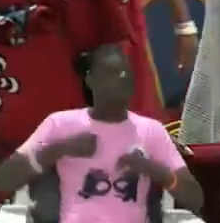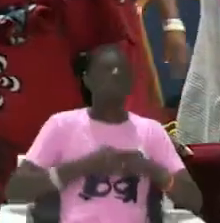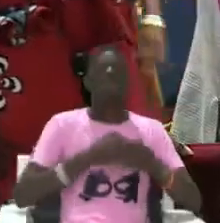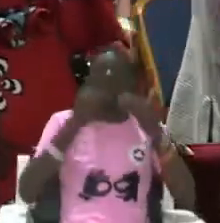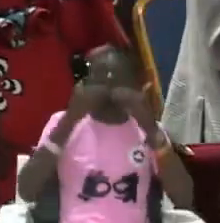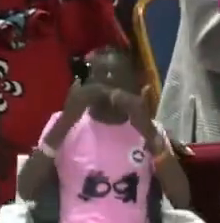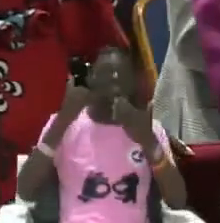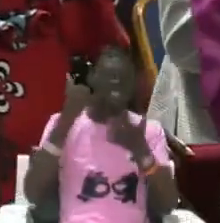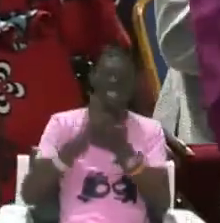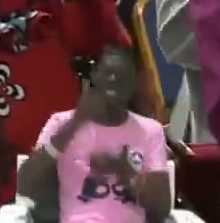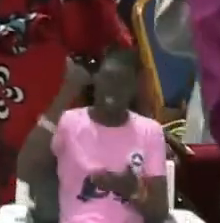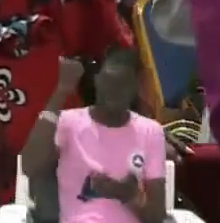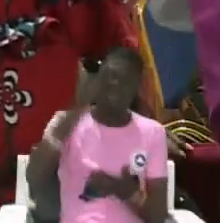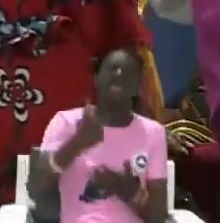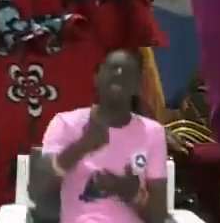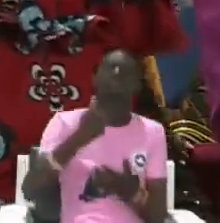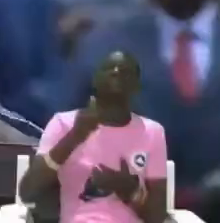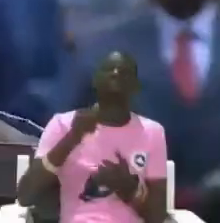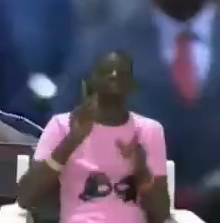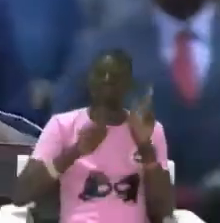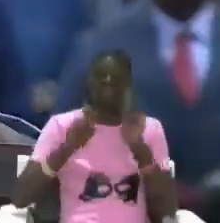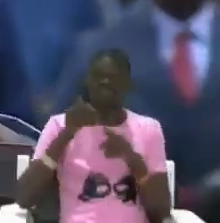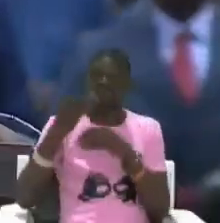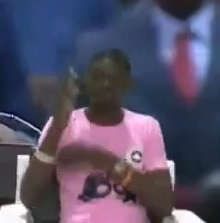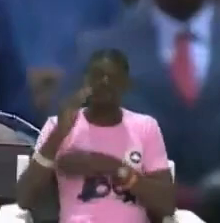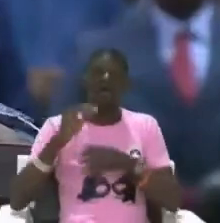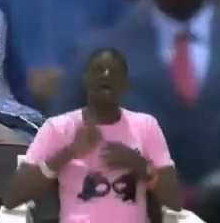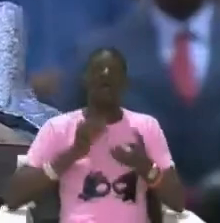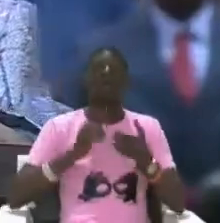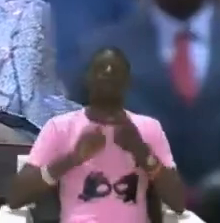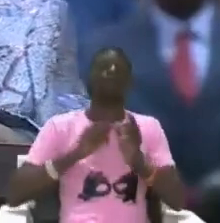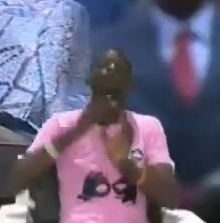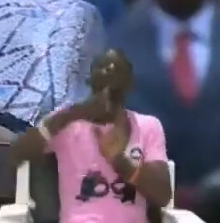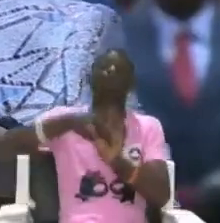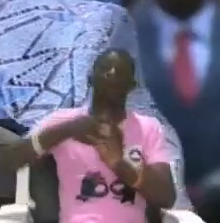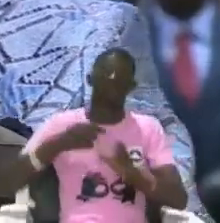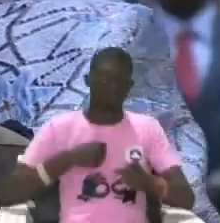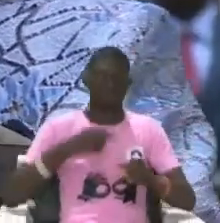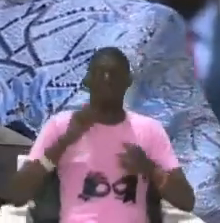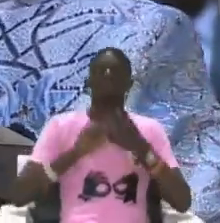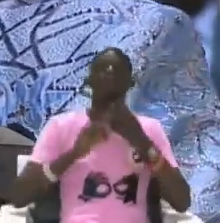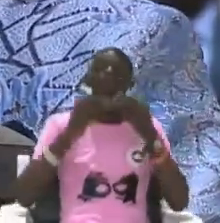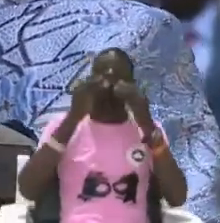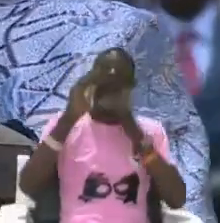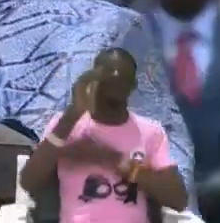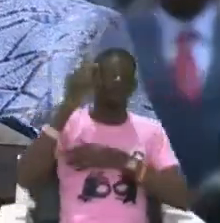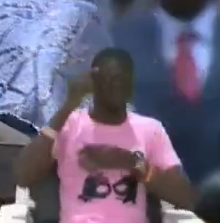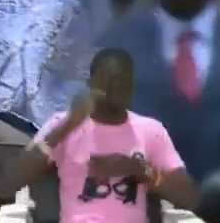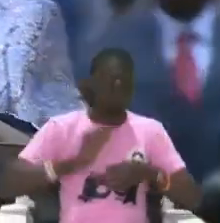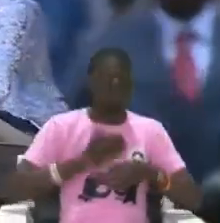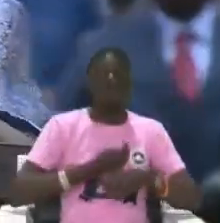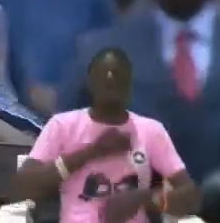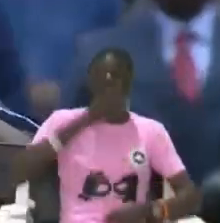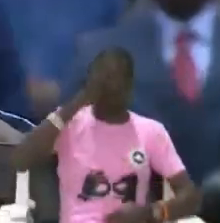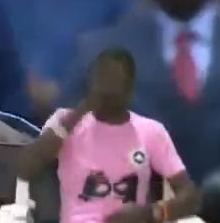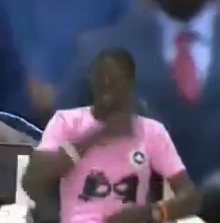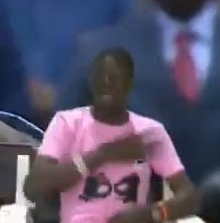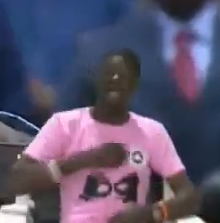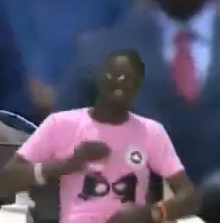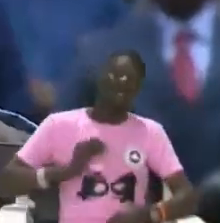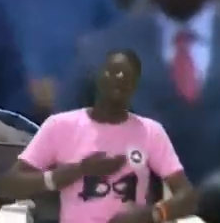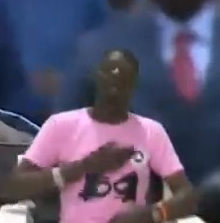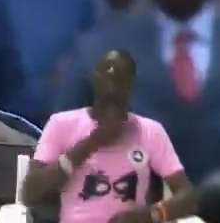thanks. Brethren, I want you to join me to thank God for our father and our